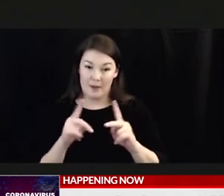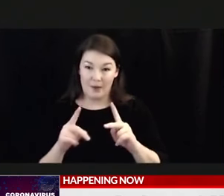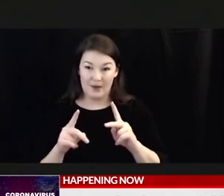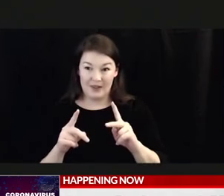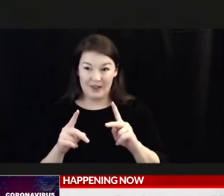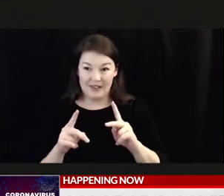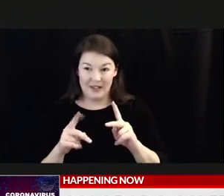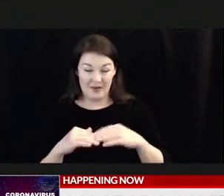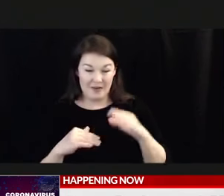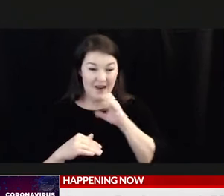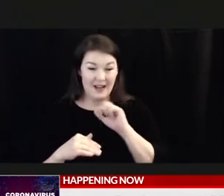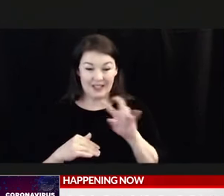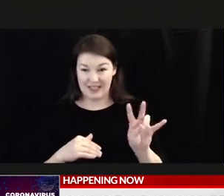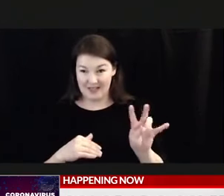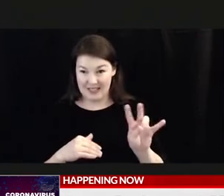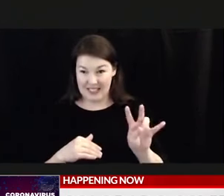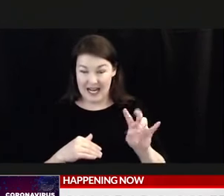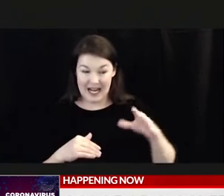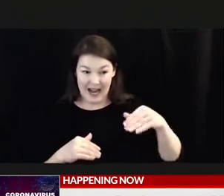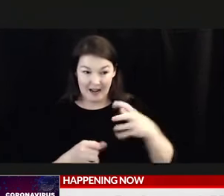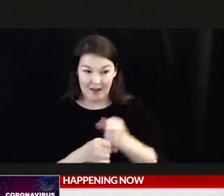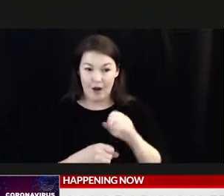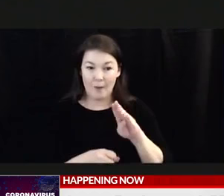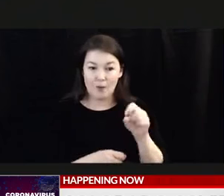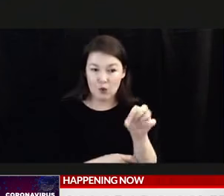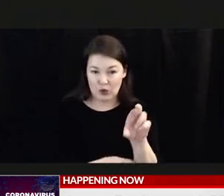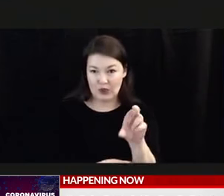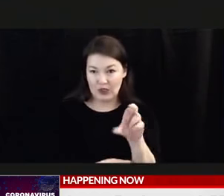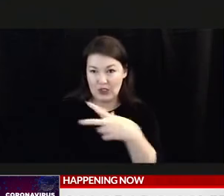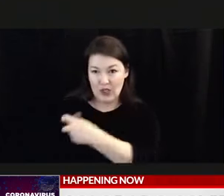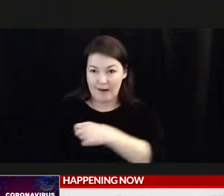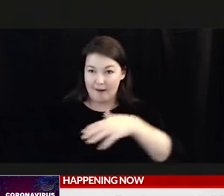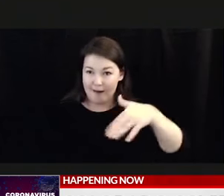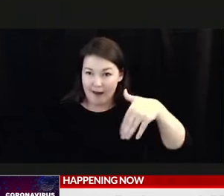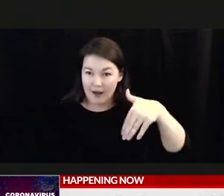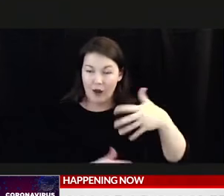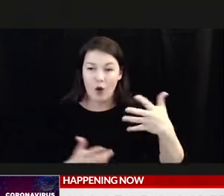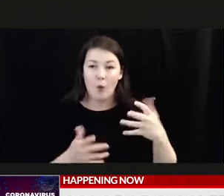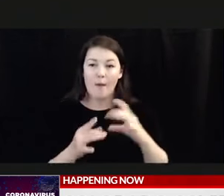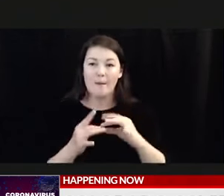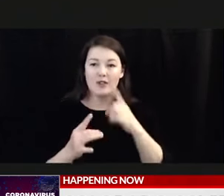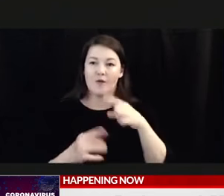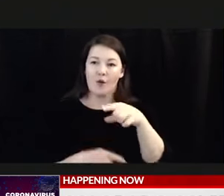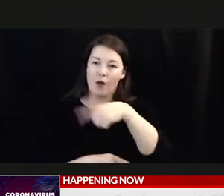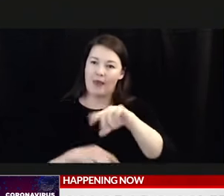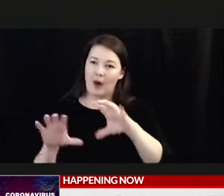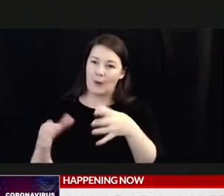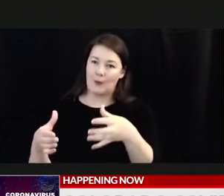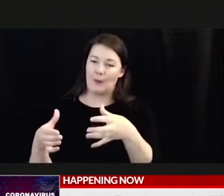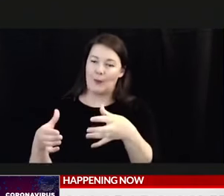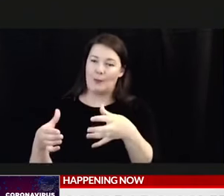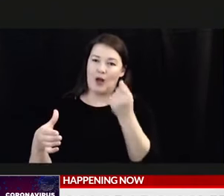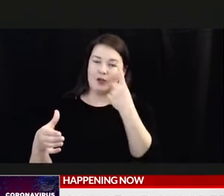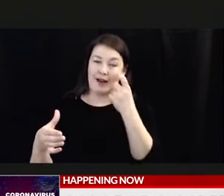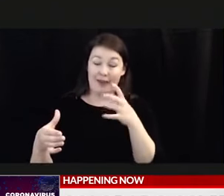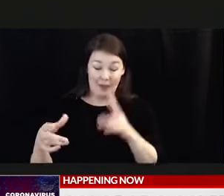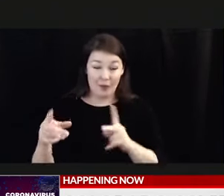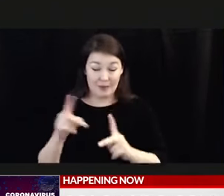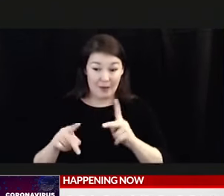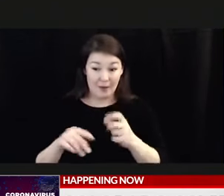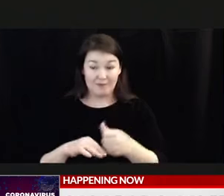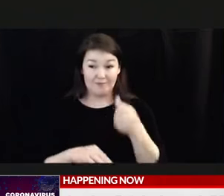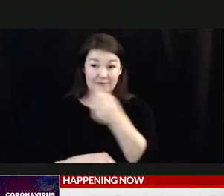70 who have yet to receive a booster? What's the message for them, knowing that a lot of folks are ending up in the hospital that are 70 plus?